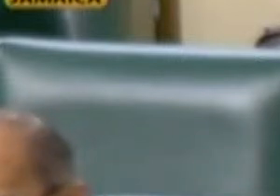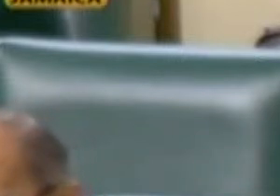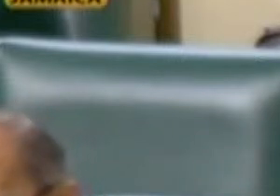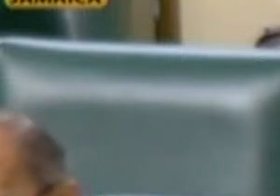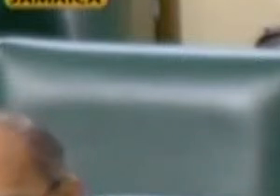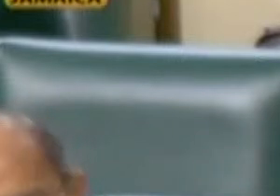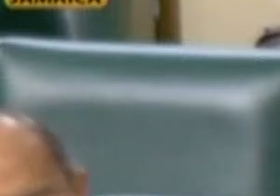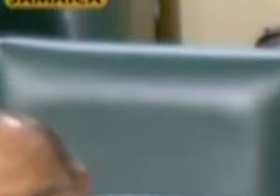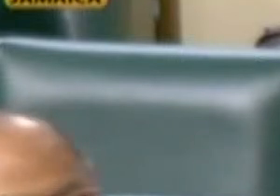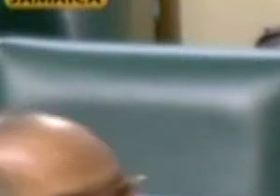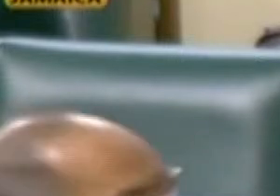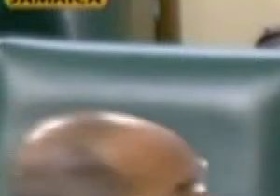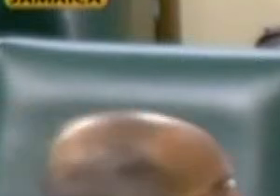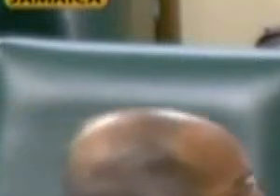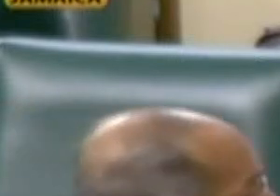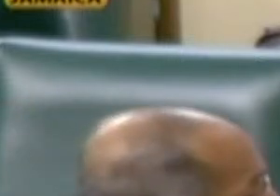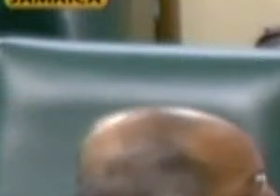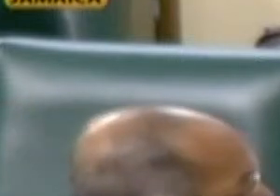14,